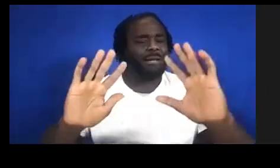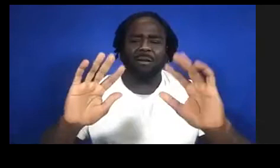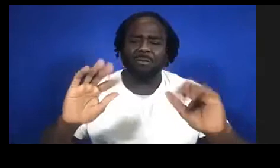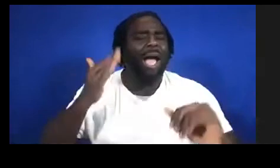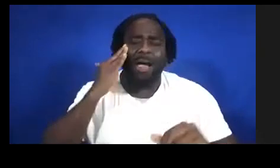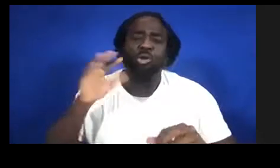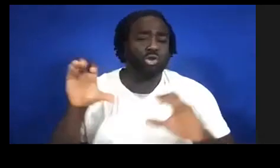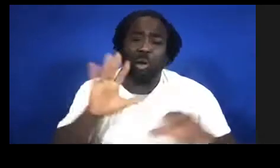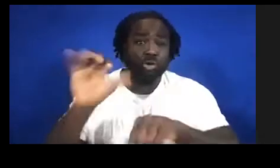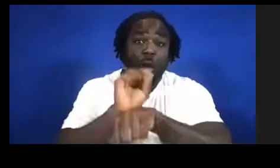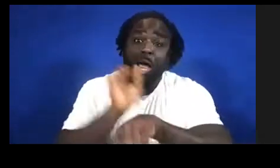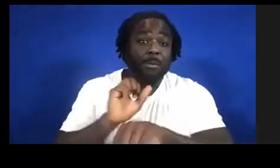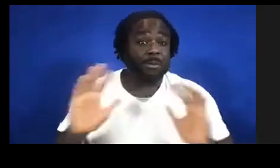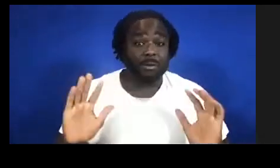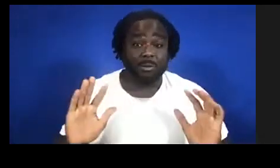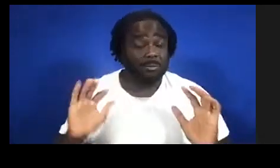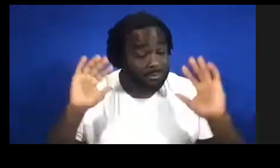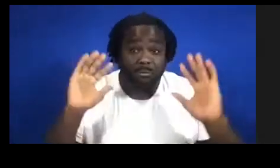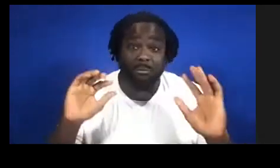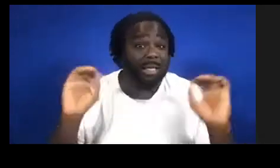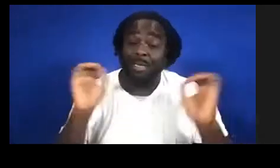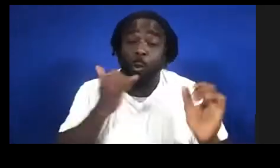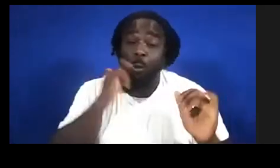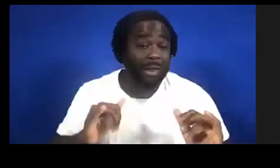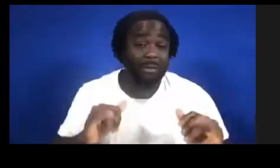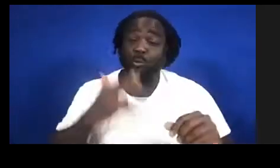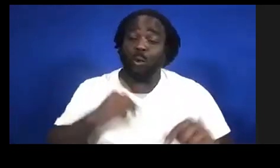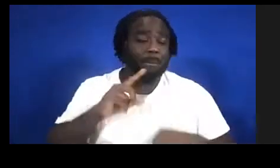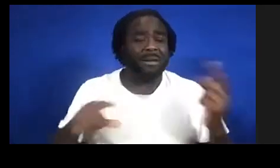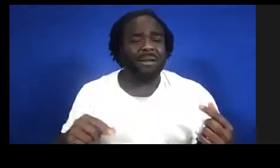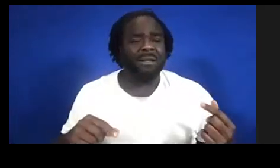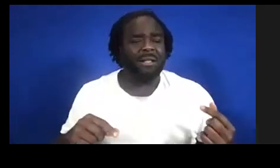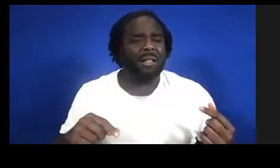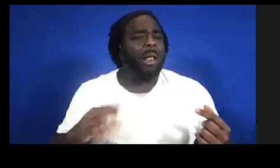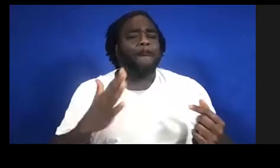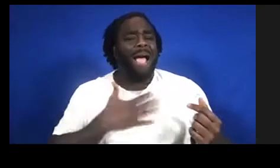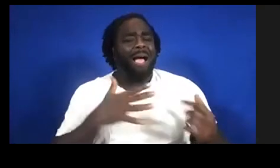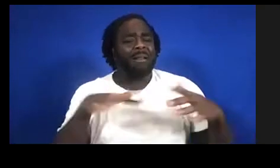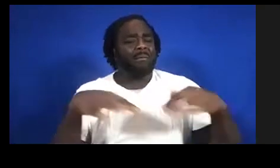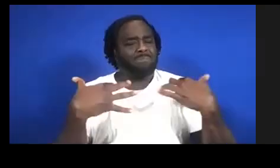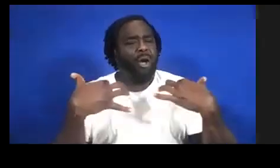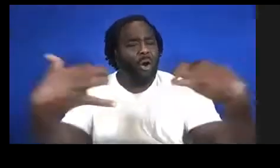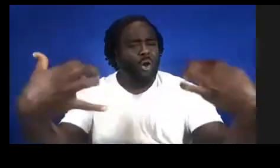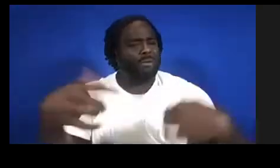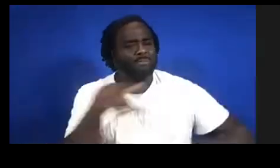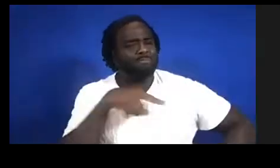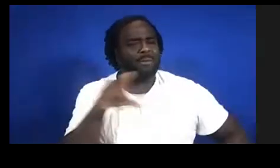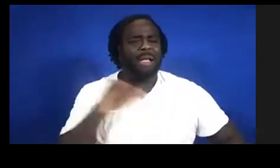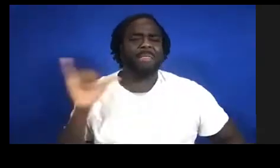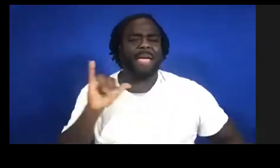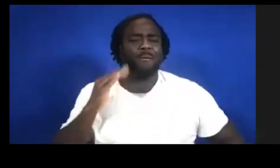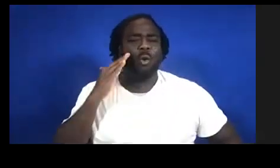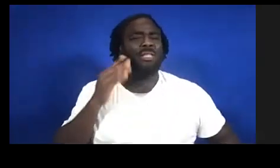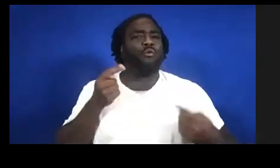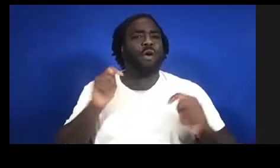It was off from the first beat. I mean, and I'm not trying to throw no